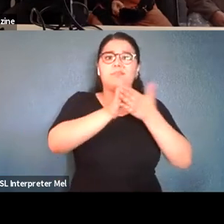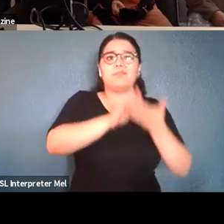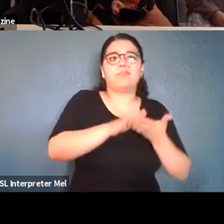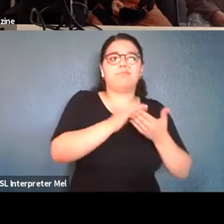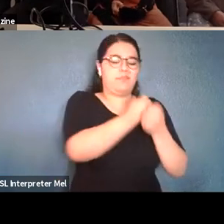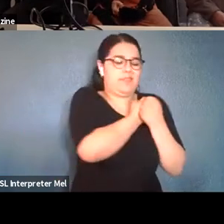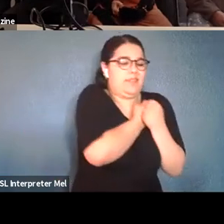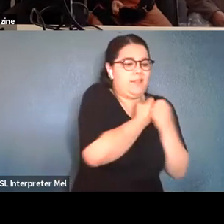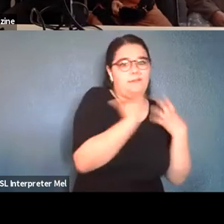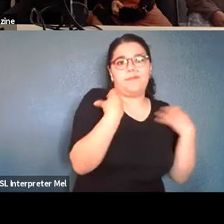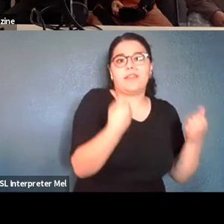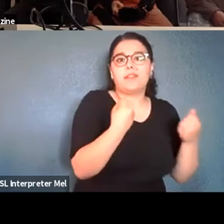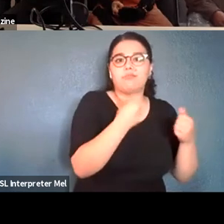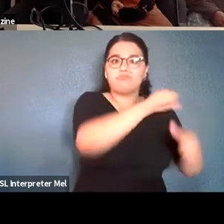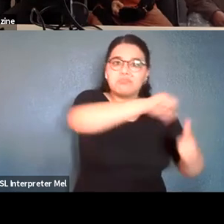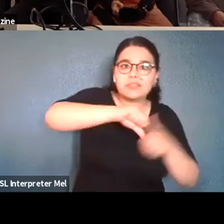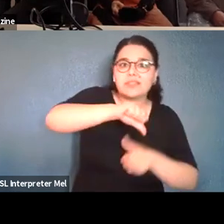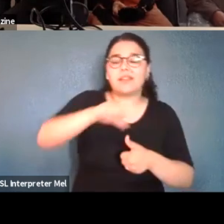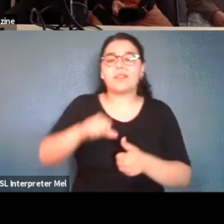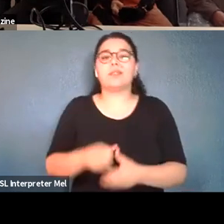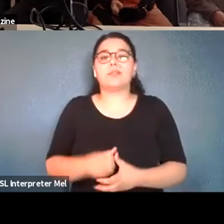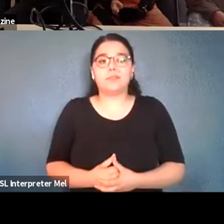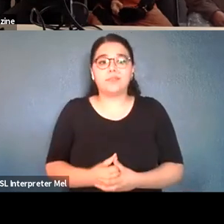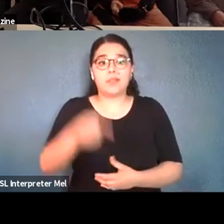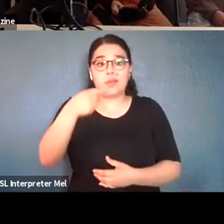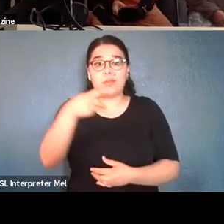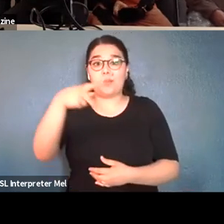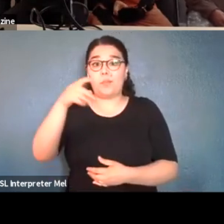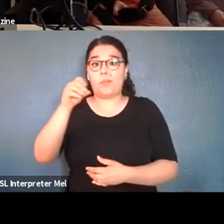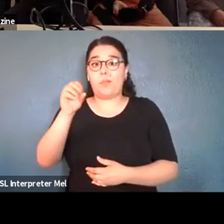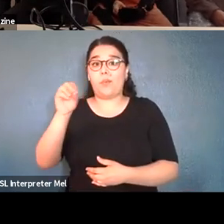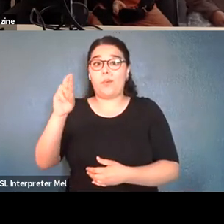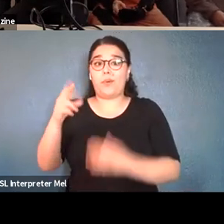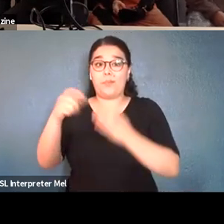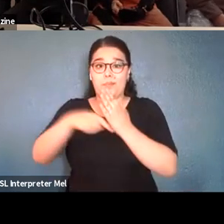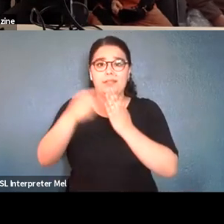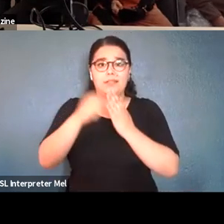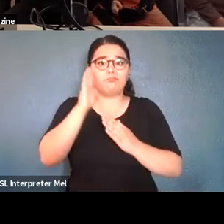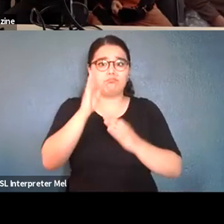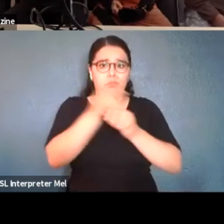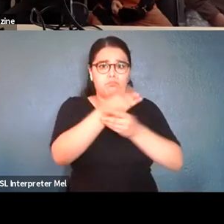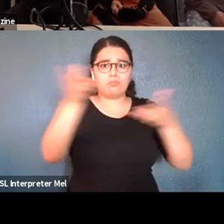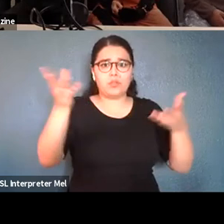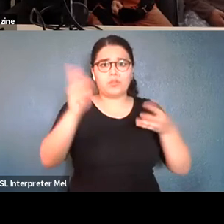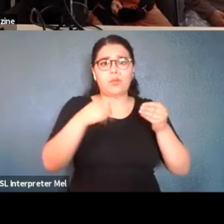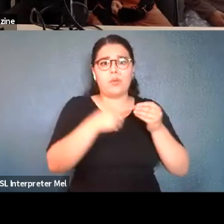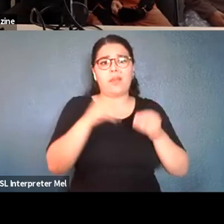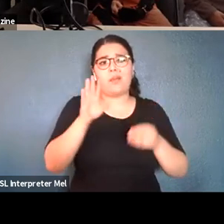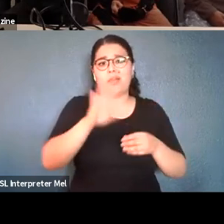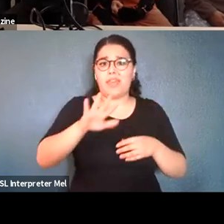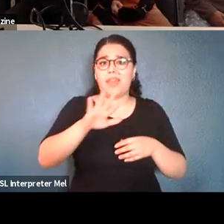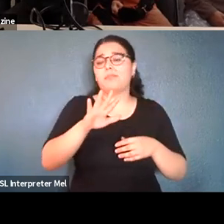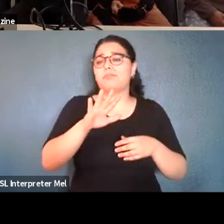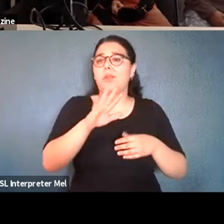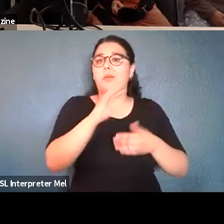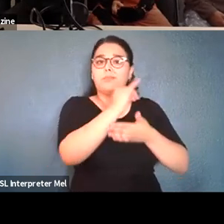Poor Magazine, Prensa POBRE, will share their vision for solidarity, ComeUnity Reparations, and media making in this workshop.